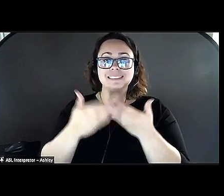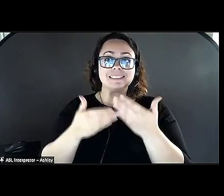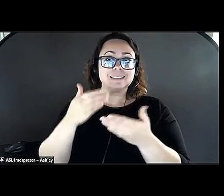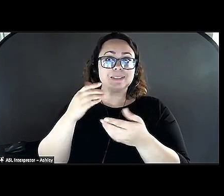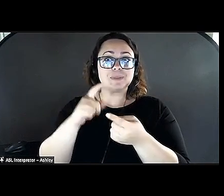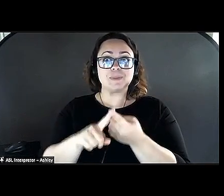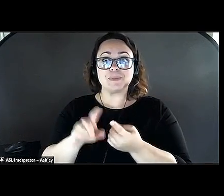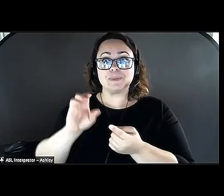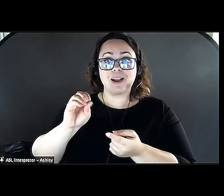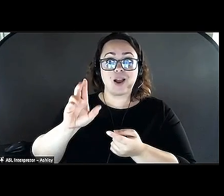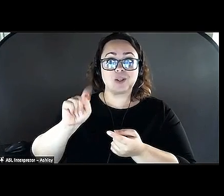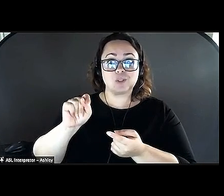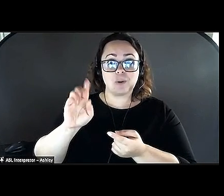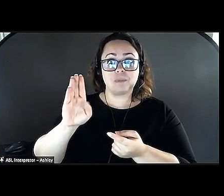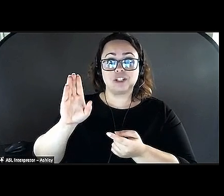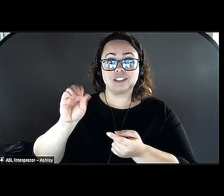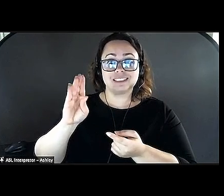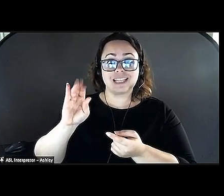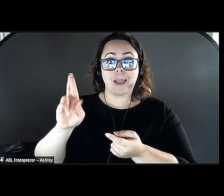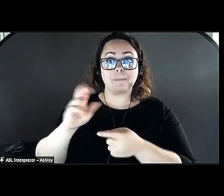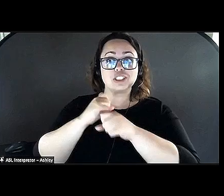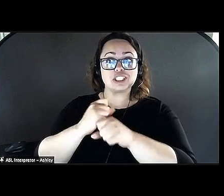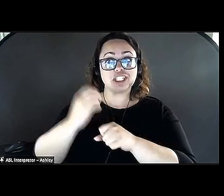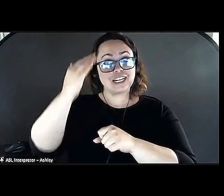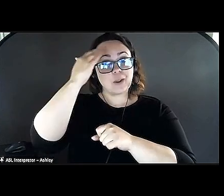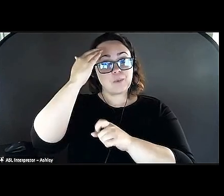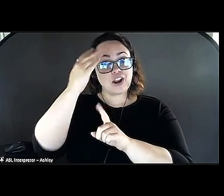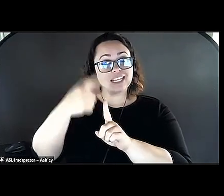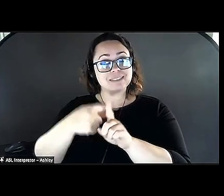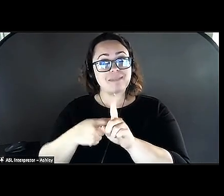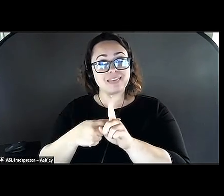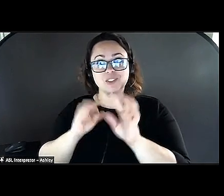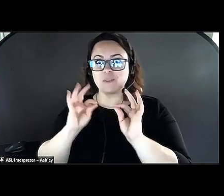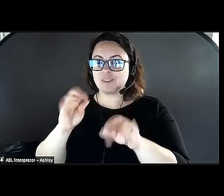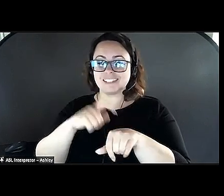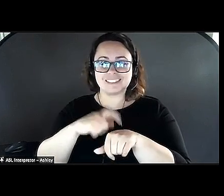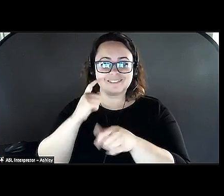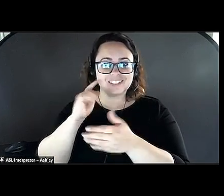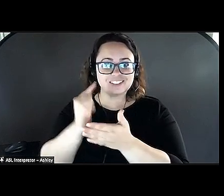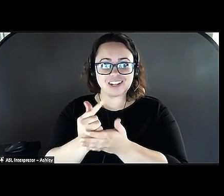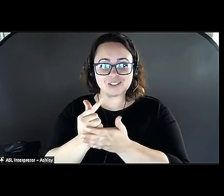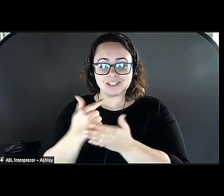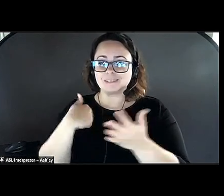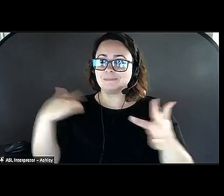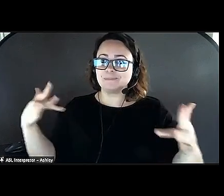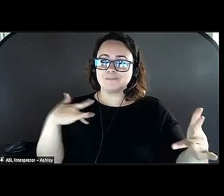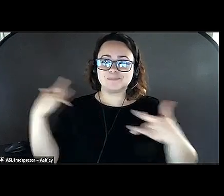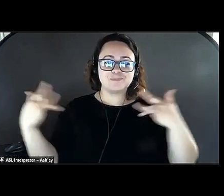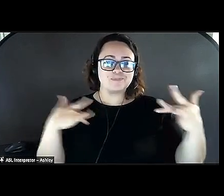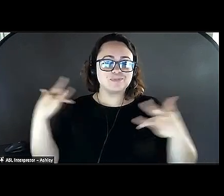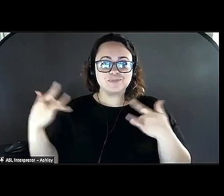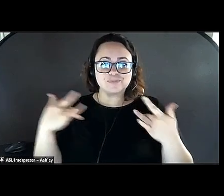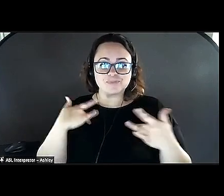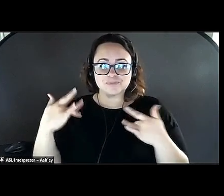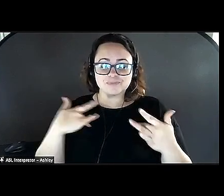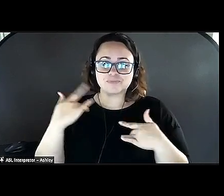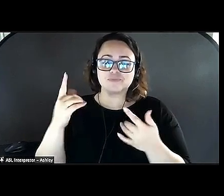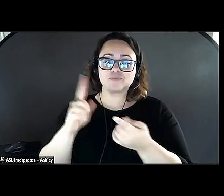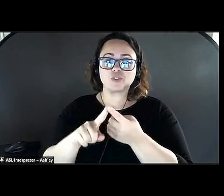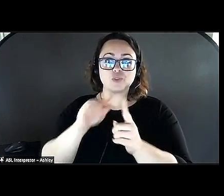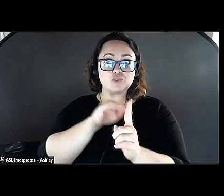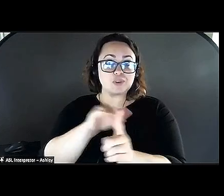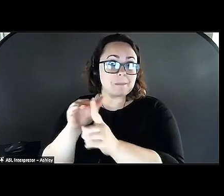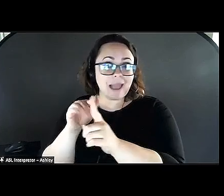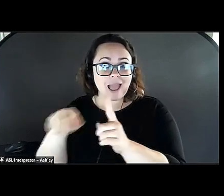October Cybersecurity Awareness Month. And I am very excited to remind you